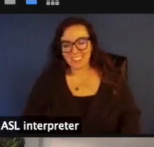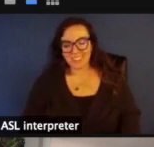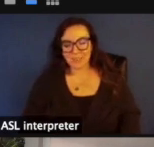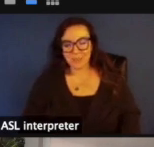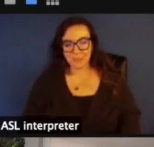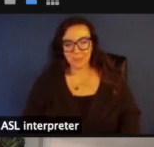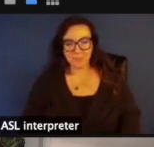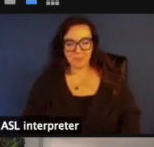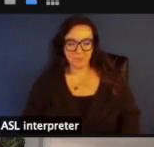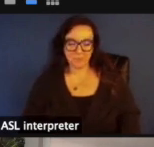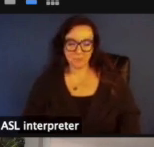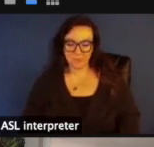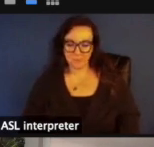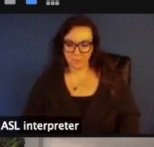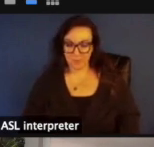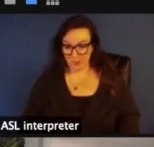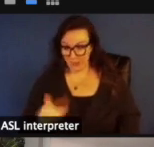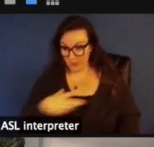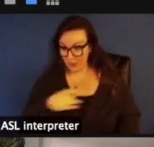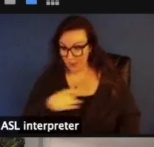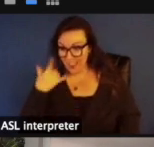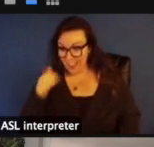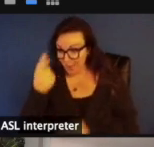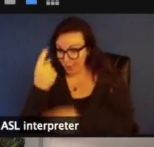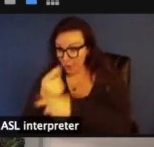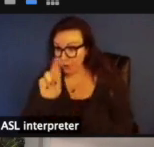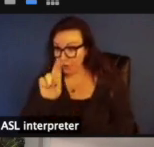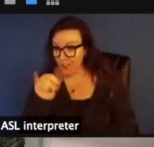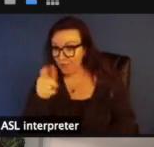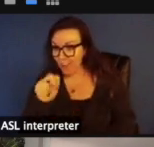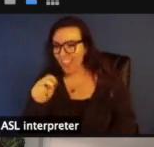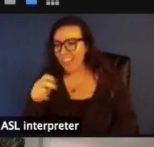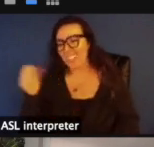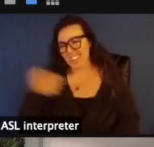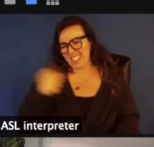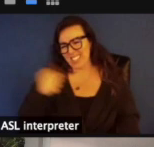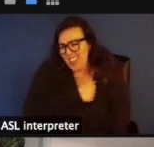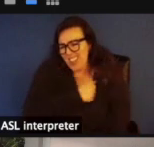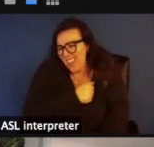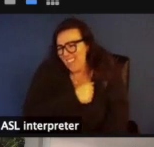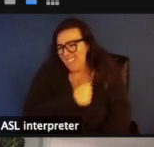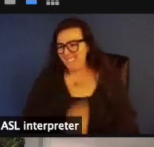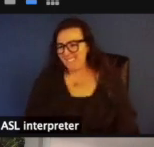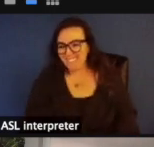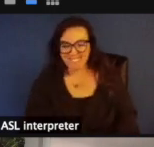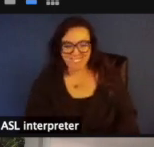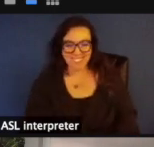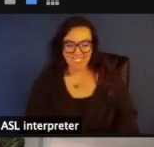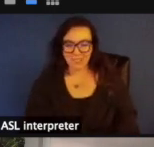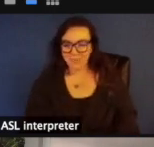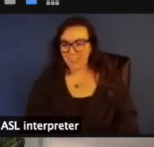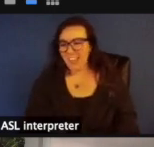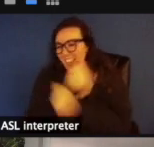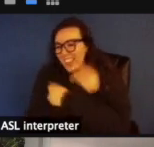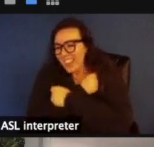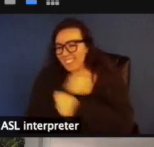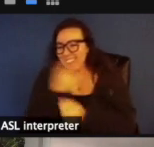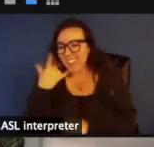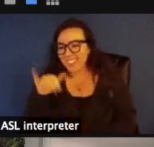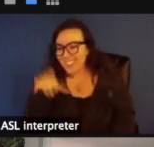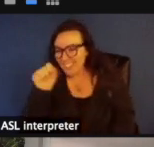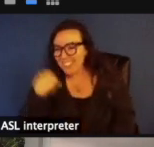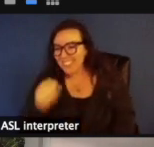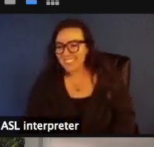So. You like California, right, Ryan? Yes, I love it. I love California.